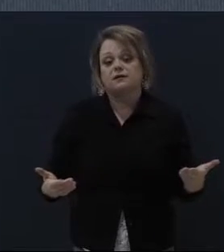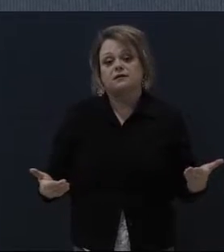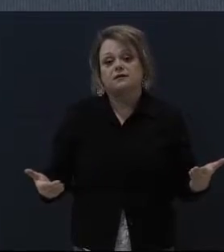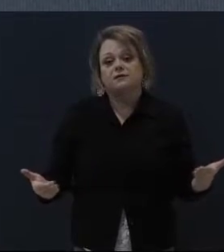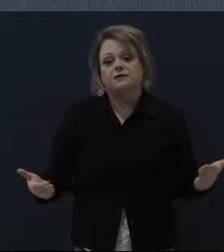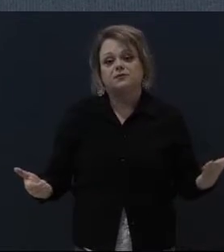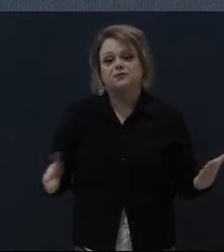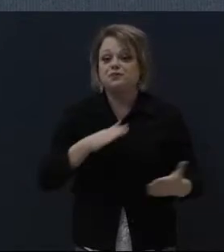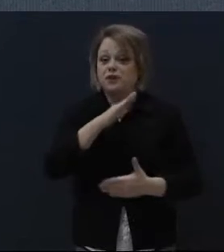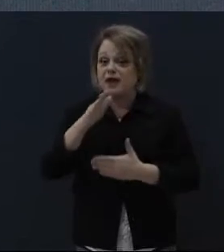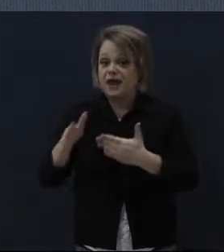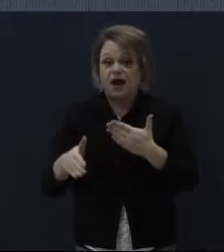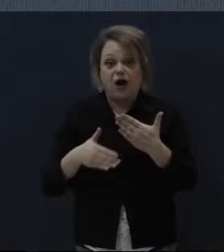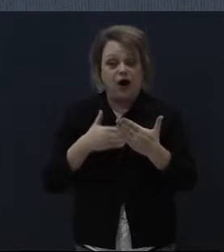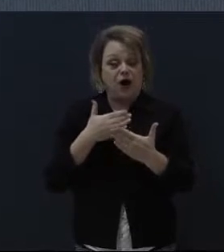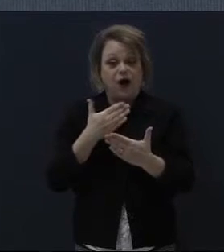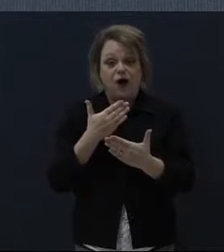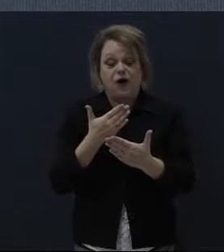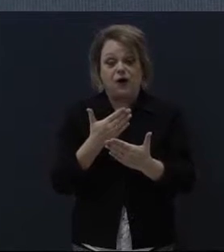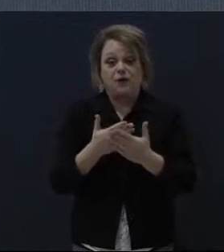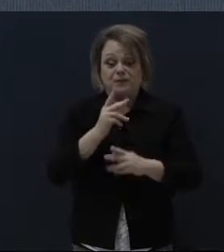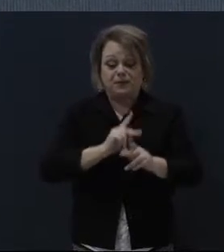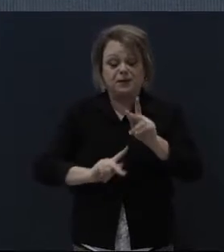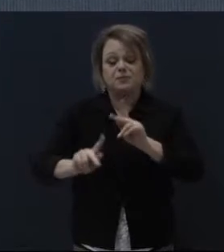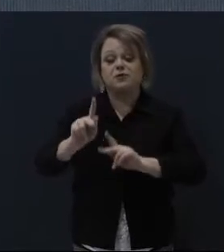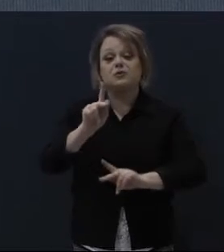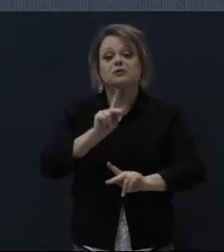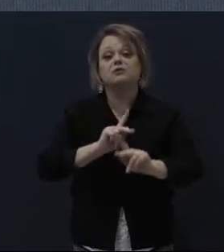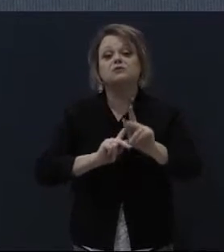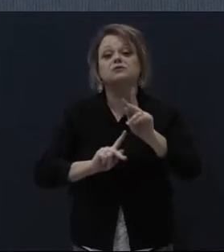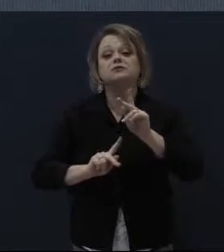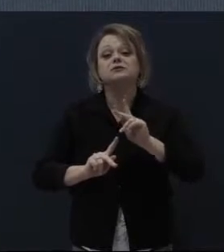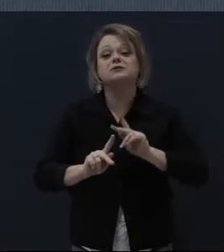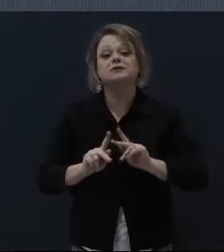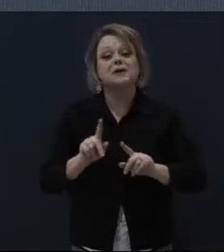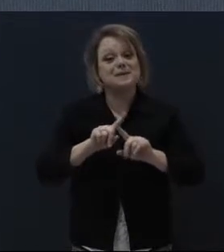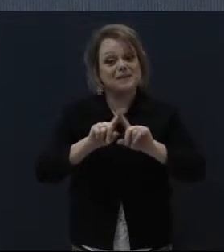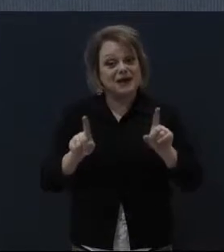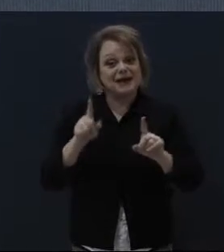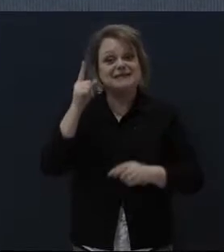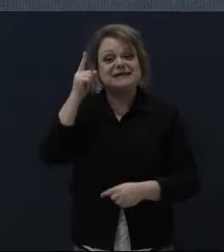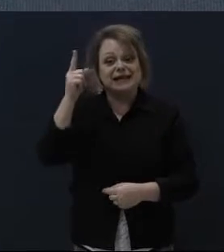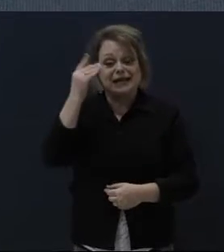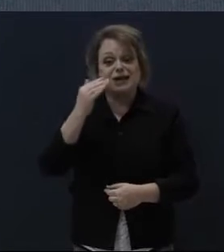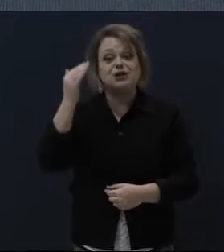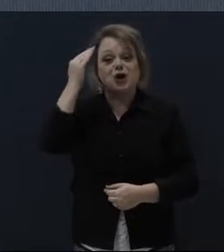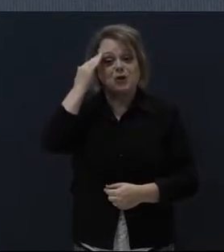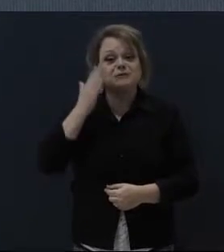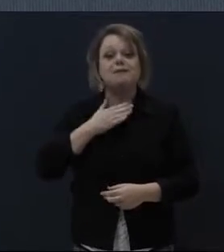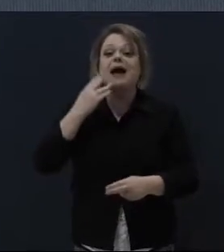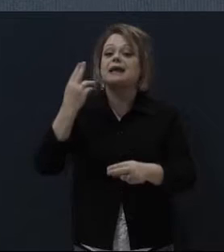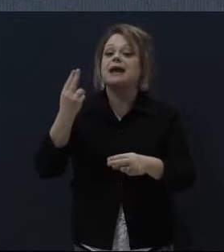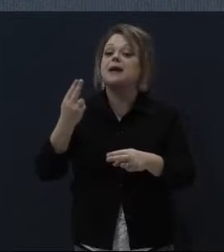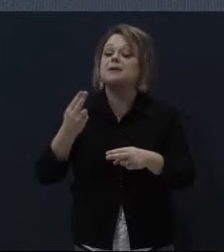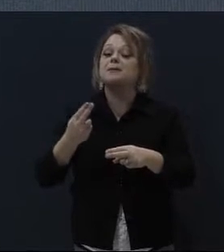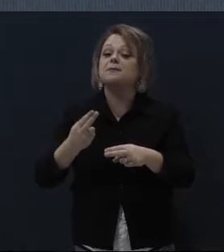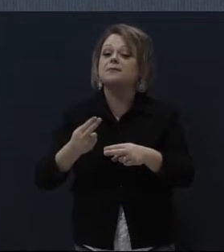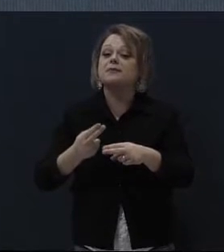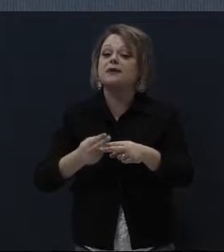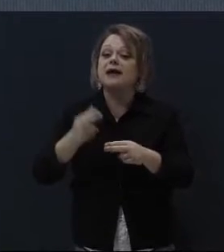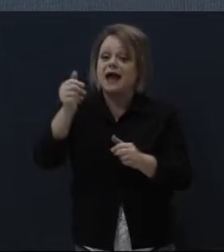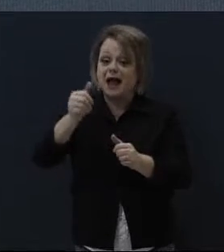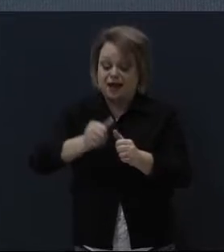all creatures great and small. But he knows my name. Every